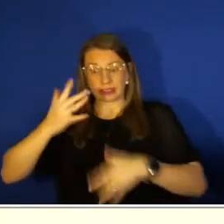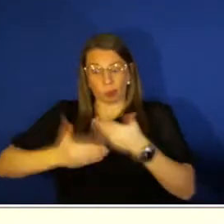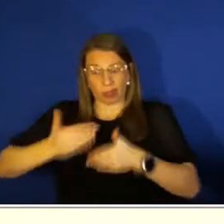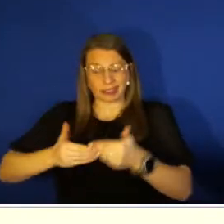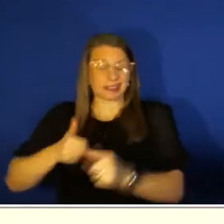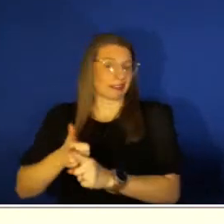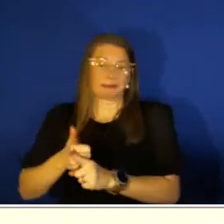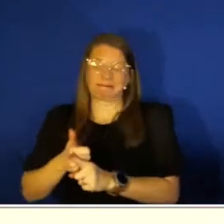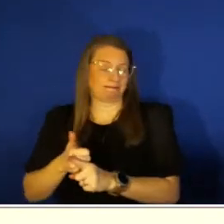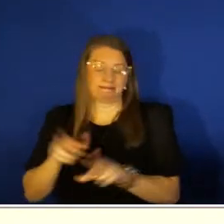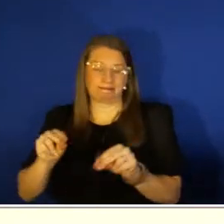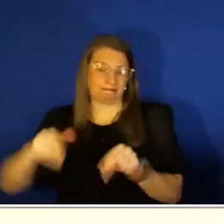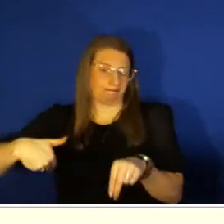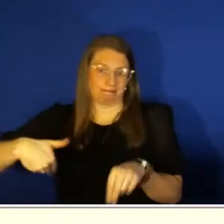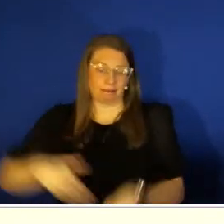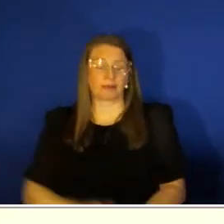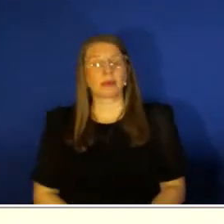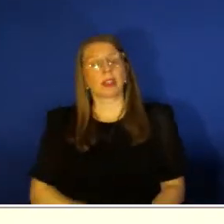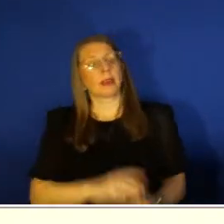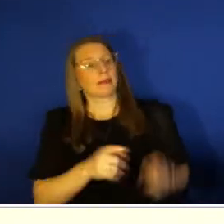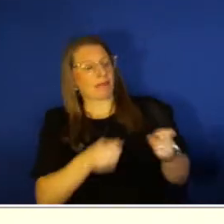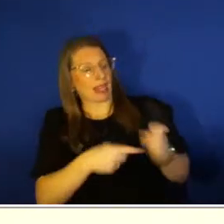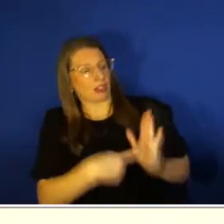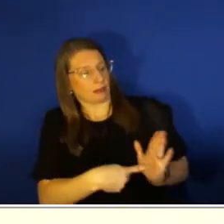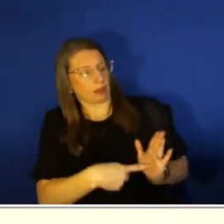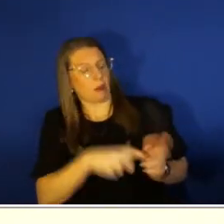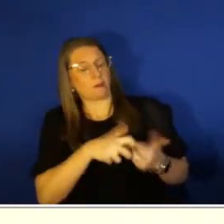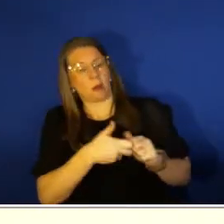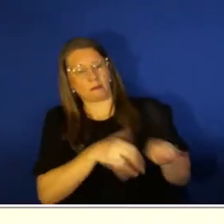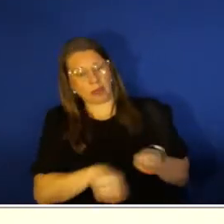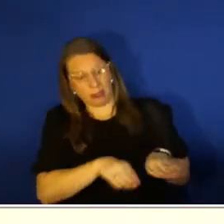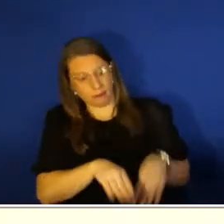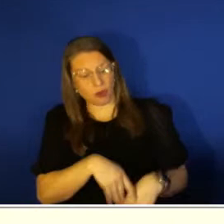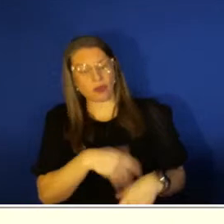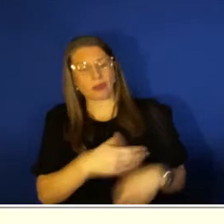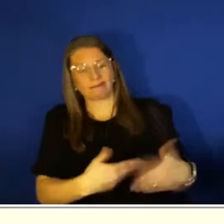we just work to help manage the symptoms and the problem behaviors and